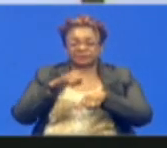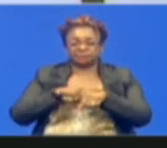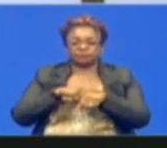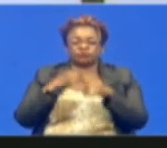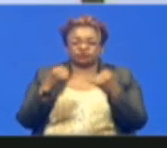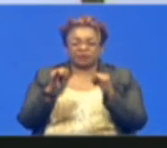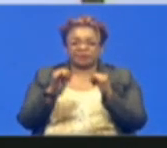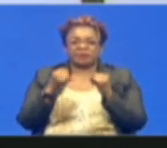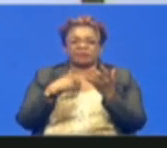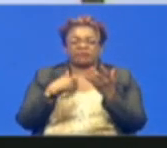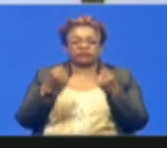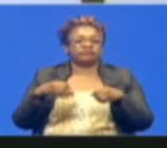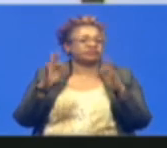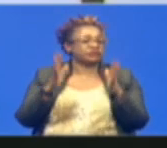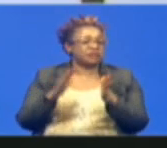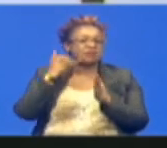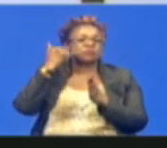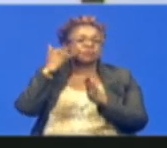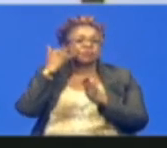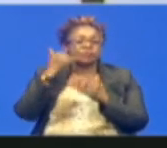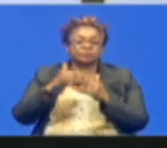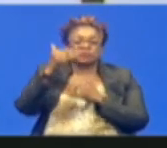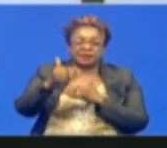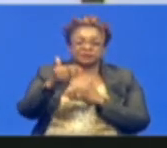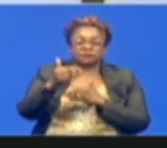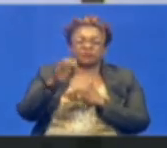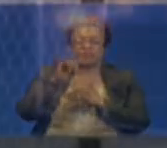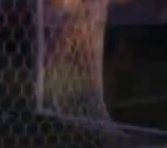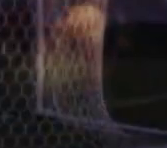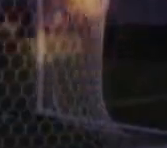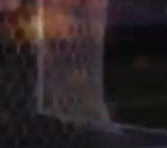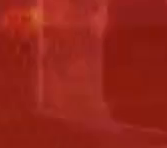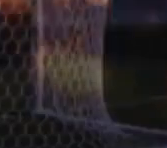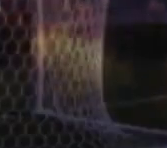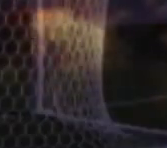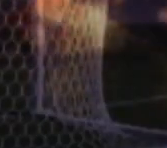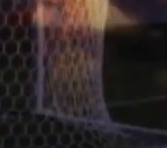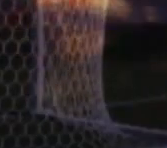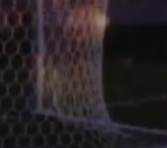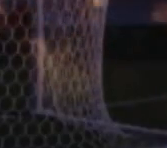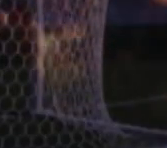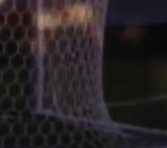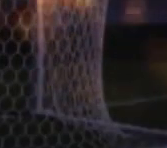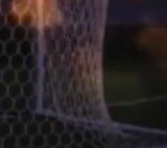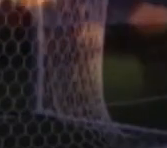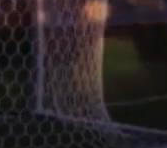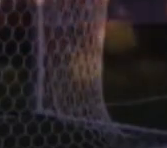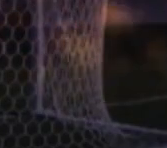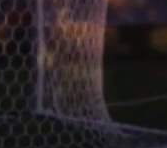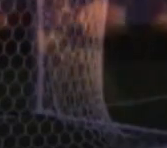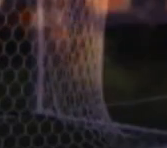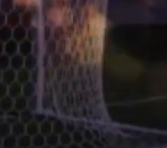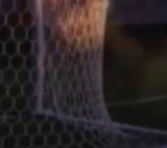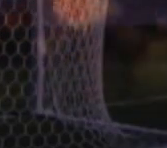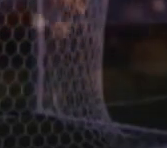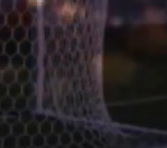Kenyan match officials in Nakuru ahead of the continental showpiece. Road to AFCON 2019 in